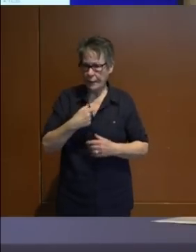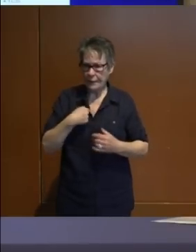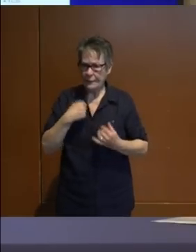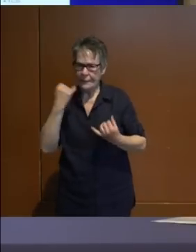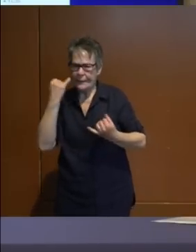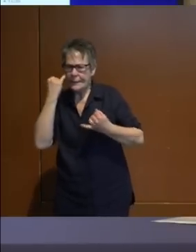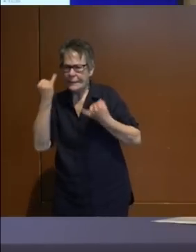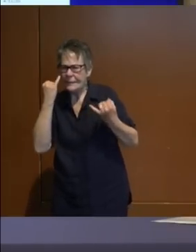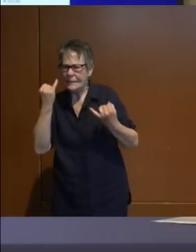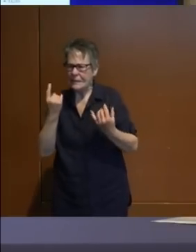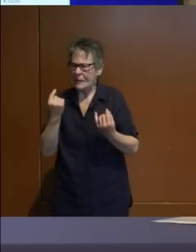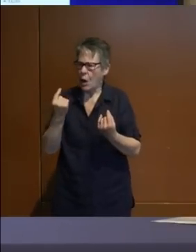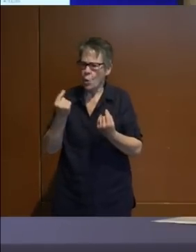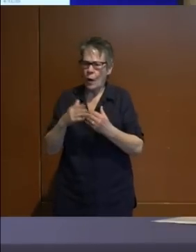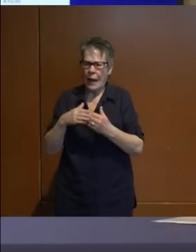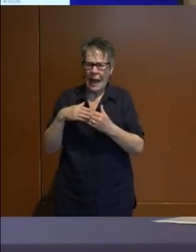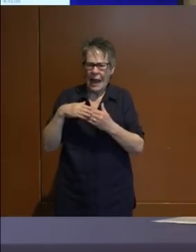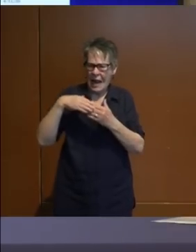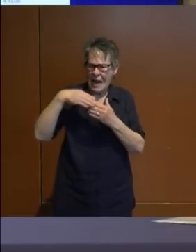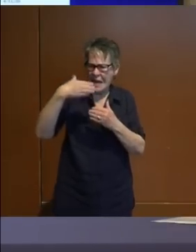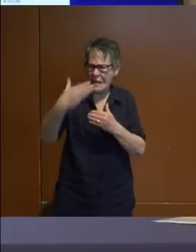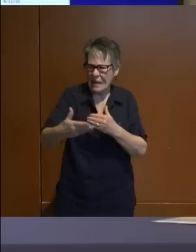economic support?